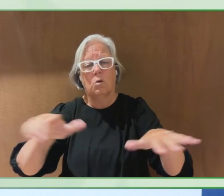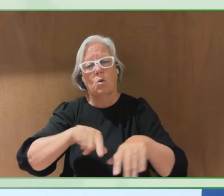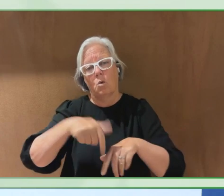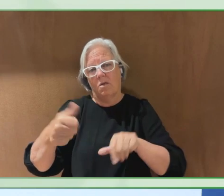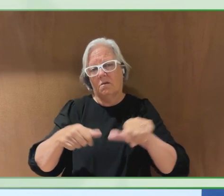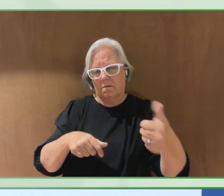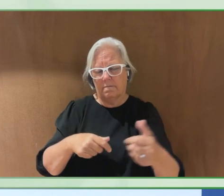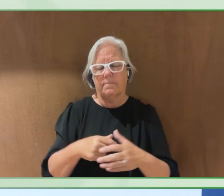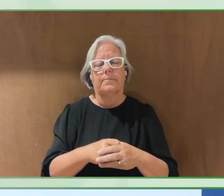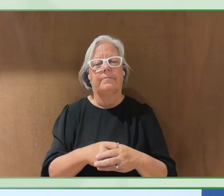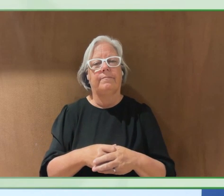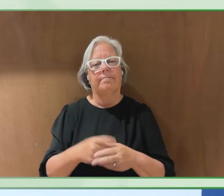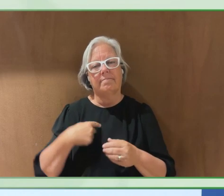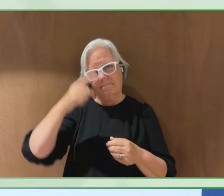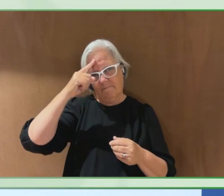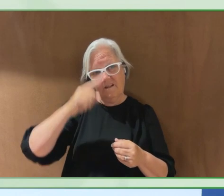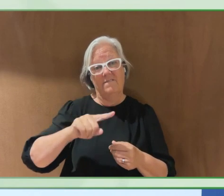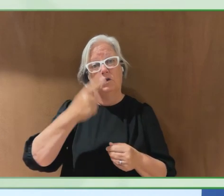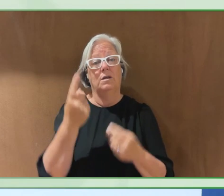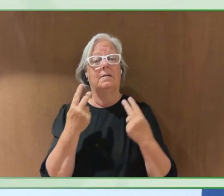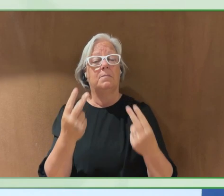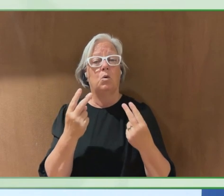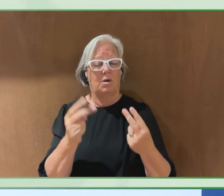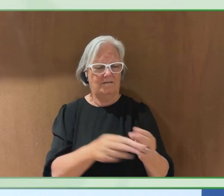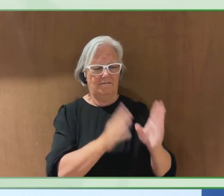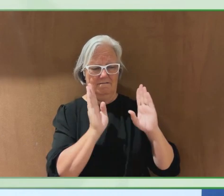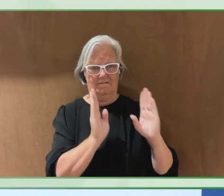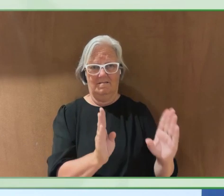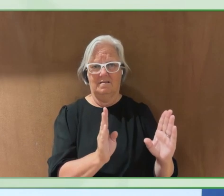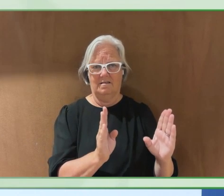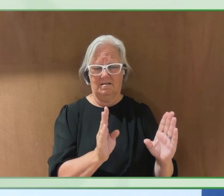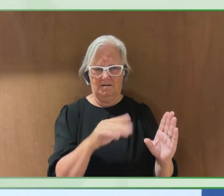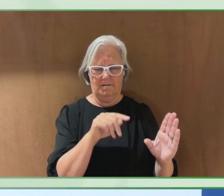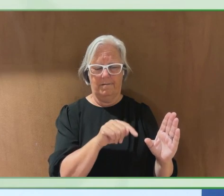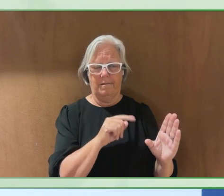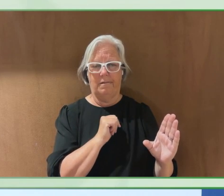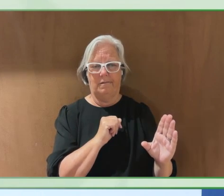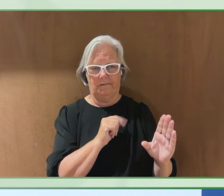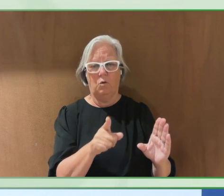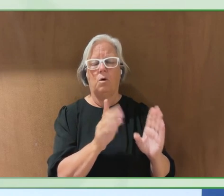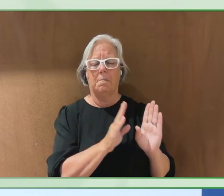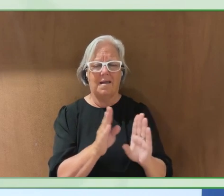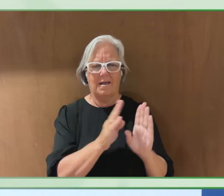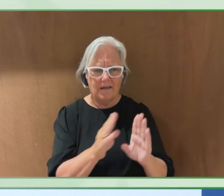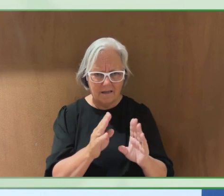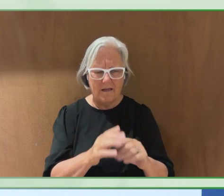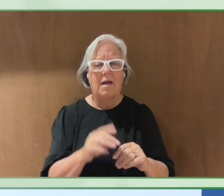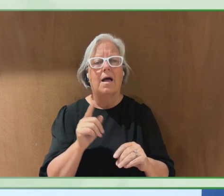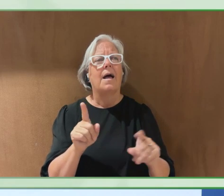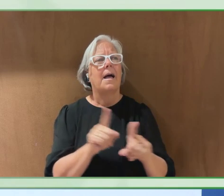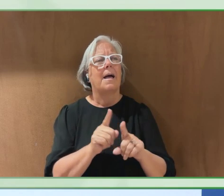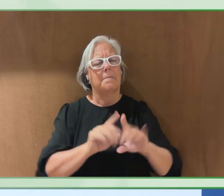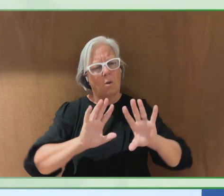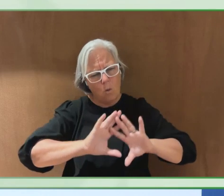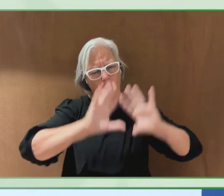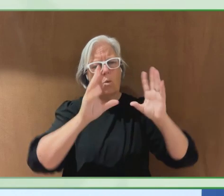important phase of our project path is preparing holistic diagnosis for every participant of